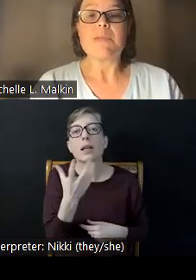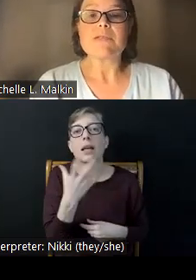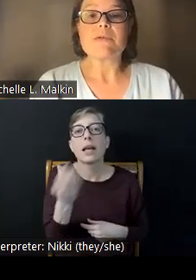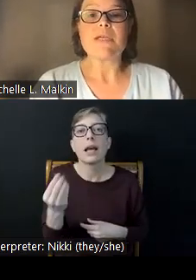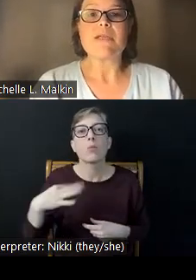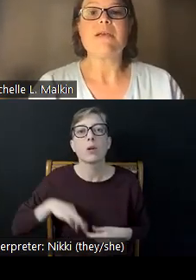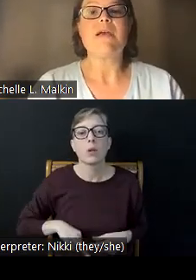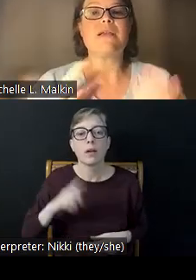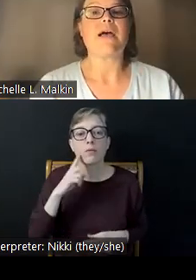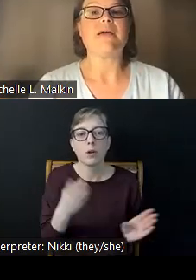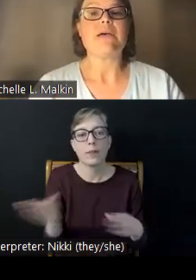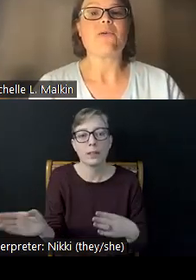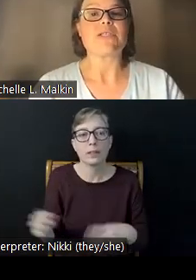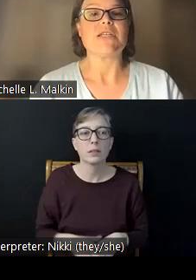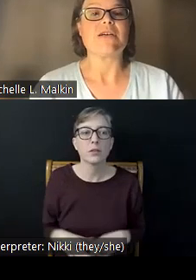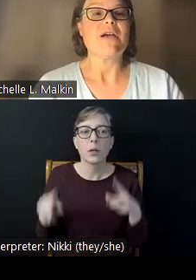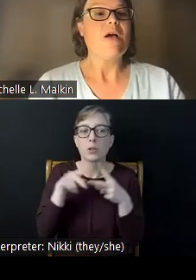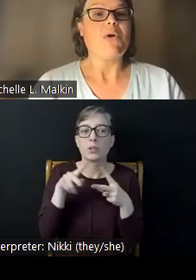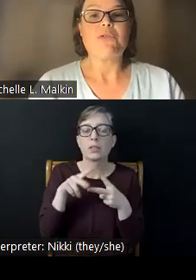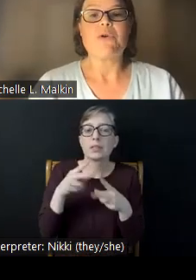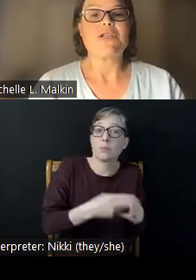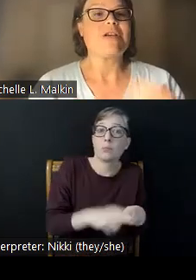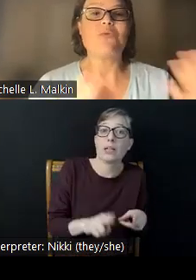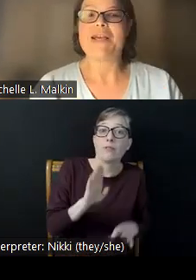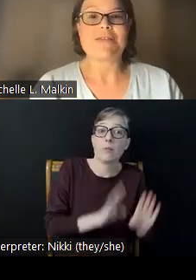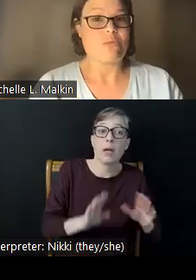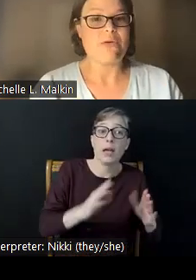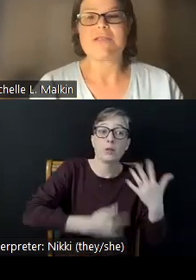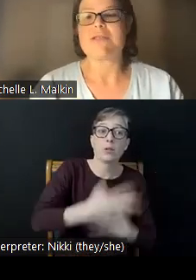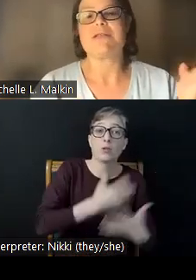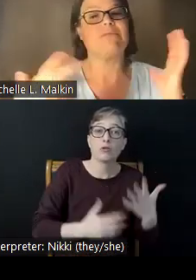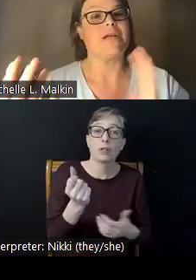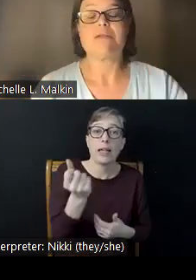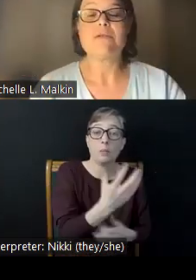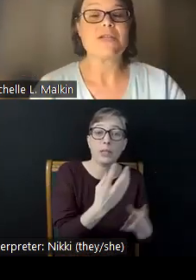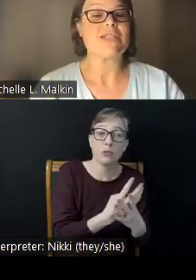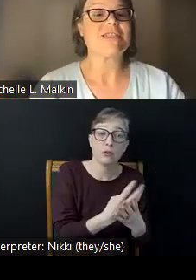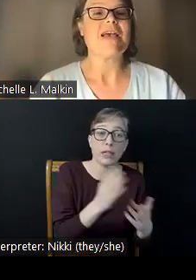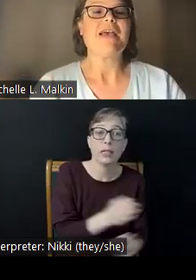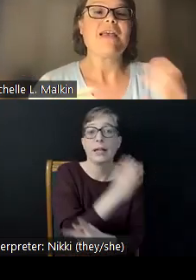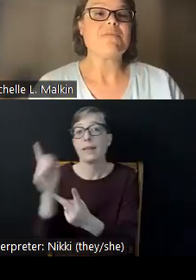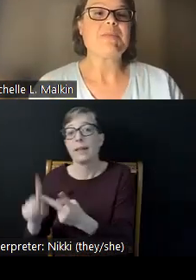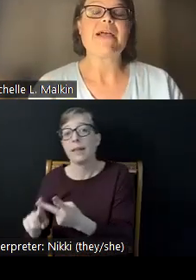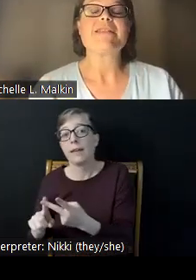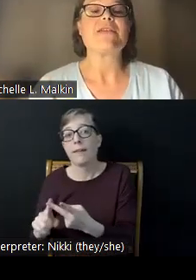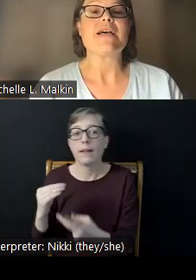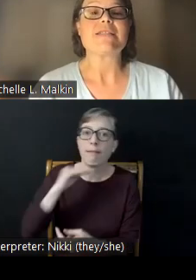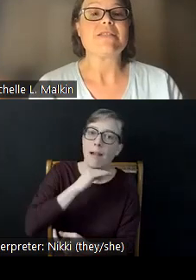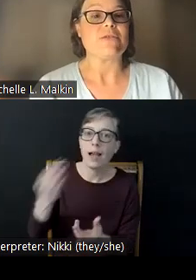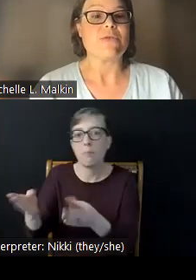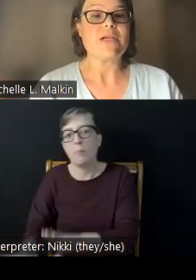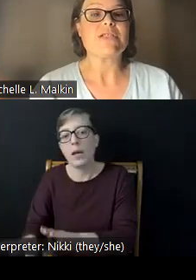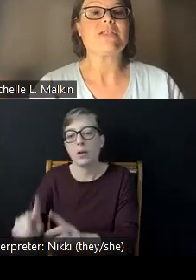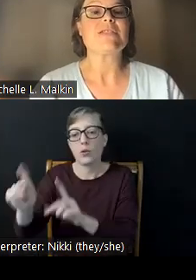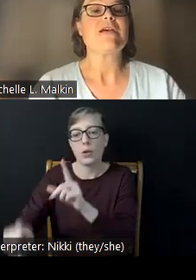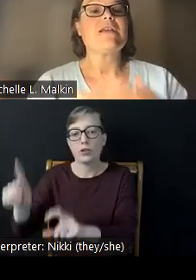biosocial gambling screen and the LIBET questionnaire, both of which, one has 3 questions, one has 2 questions. And if people answer yes to